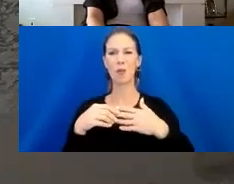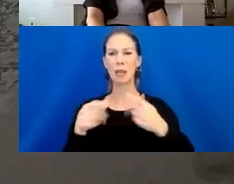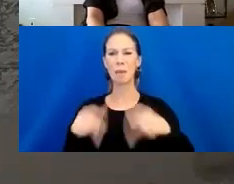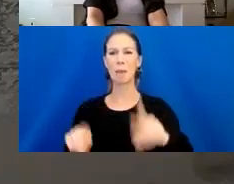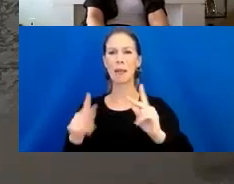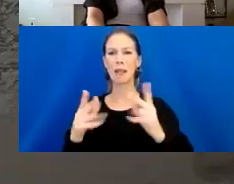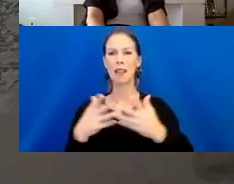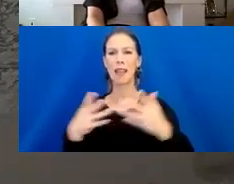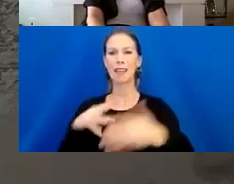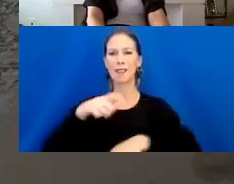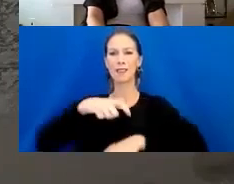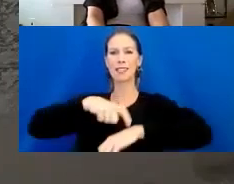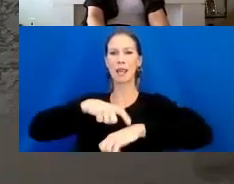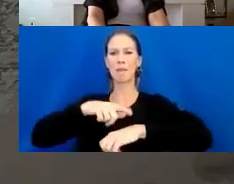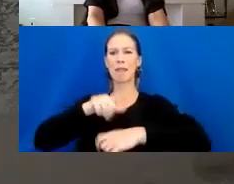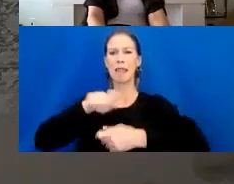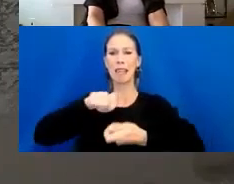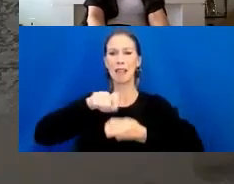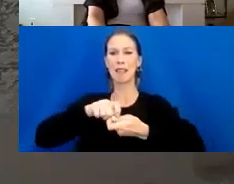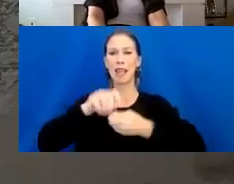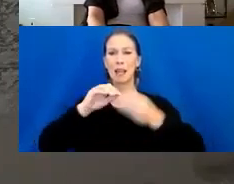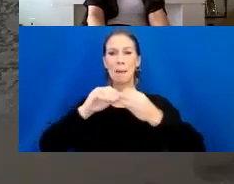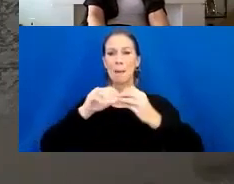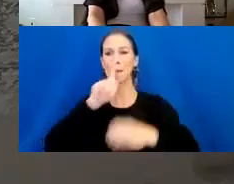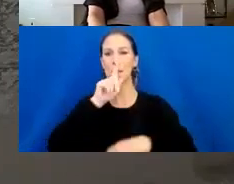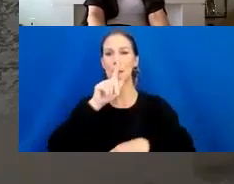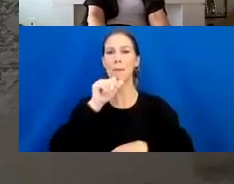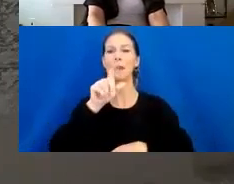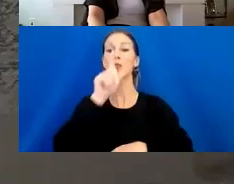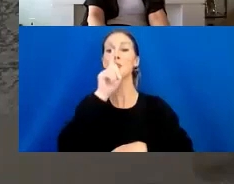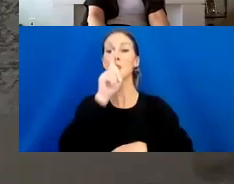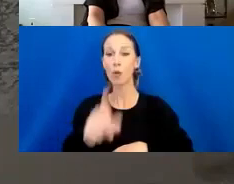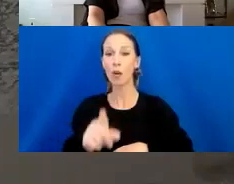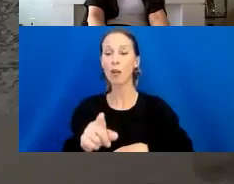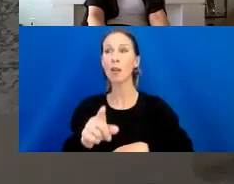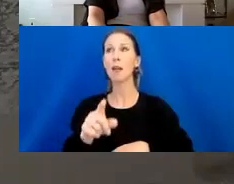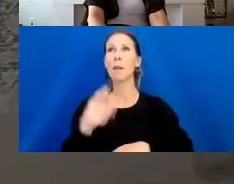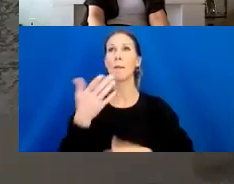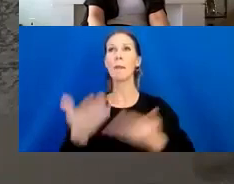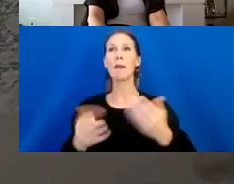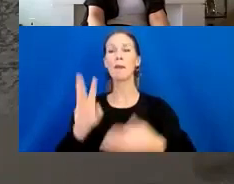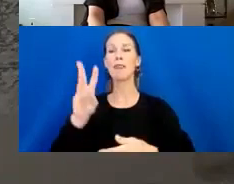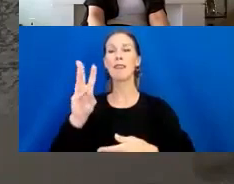you know, maybe 6 weeks after to put up a final paper.